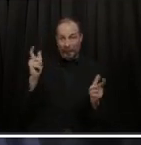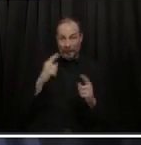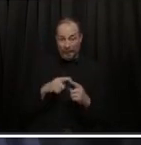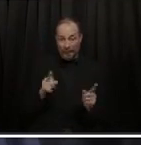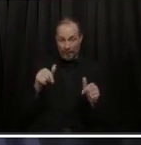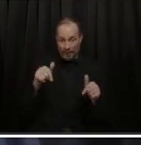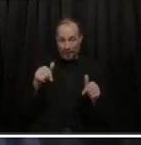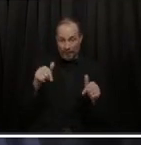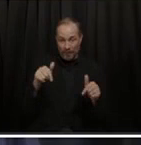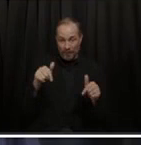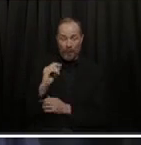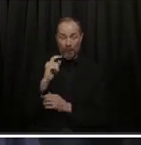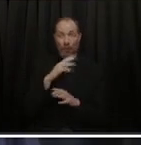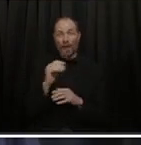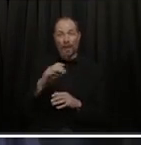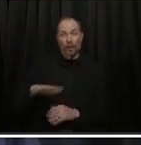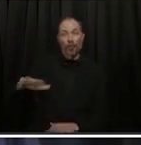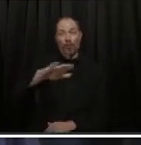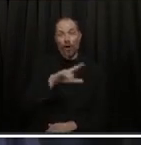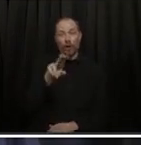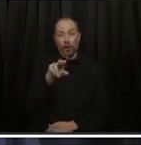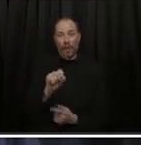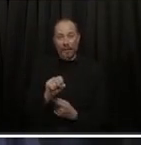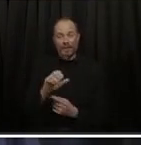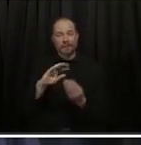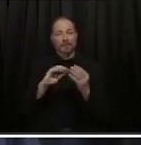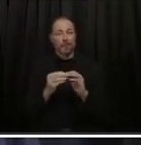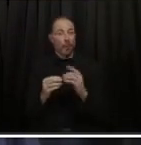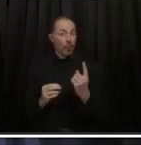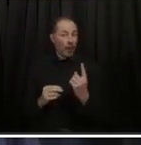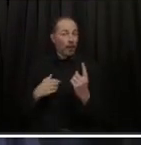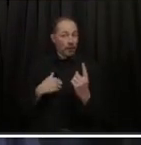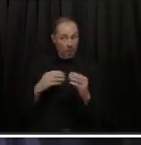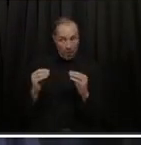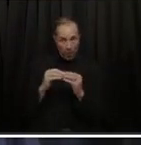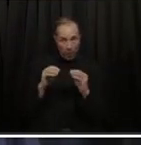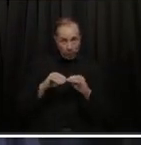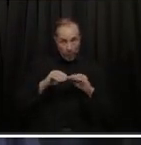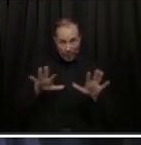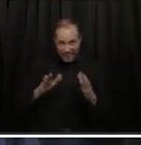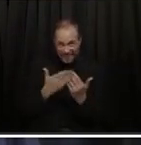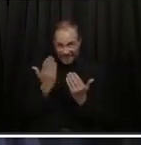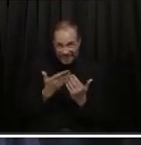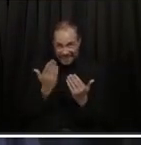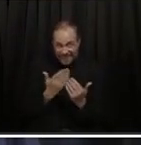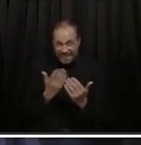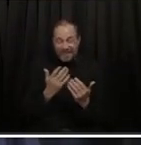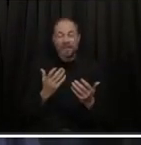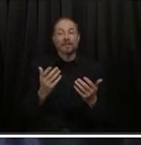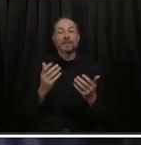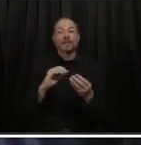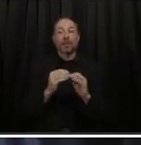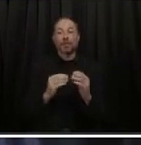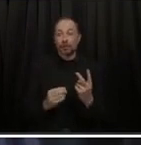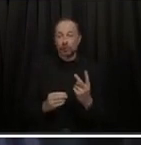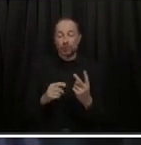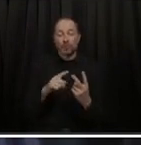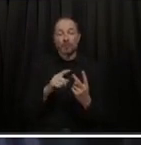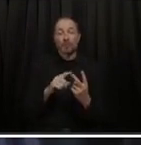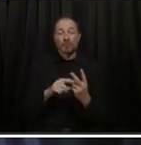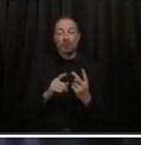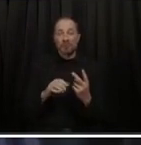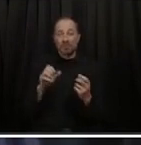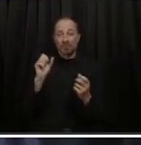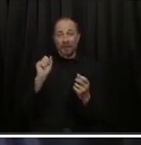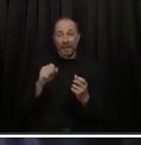Colorado and across the country is, number one, is it more transmissible? Number two, is it as virulent?